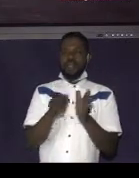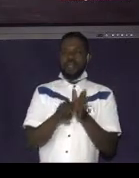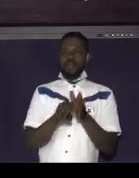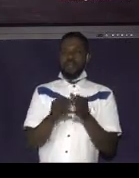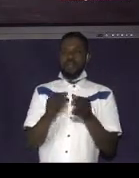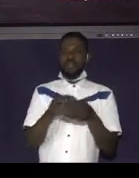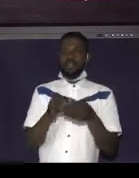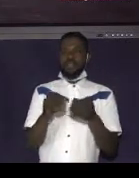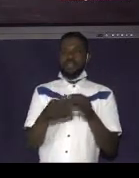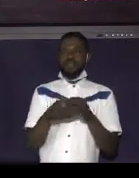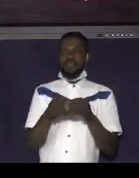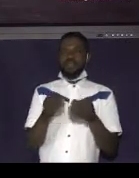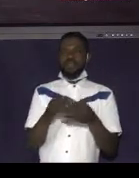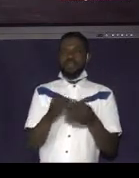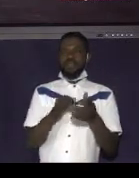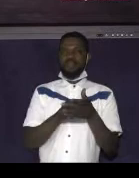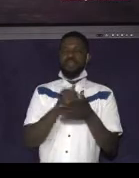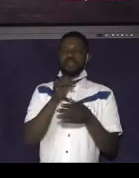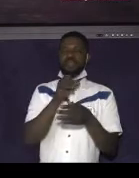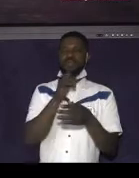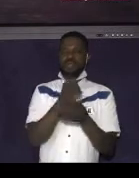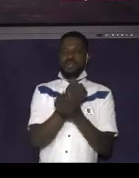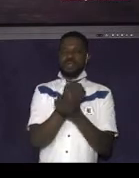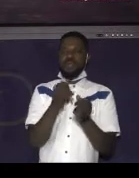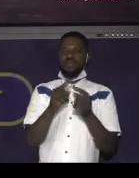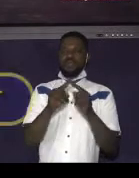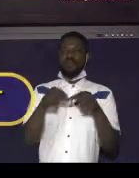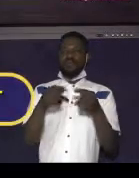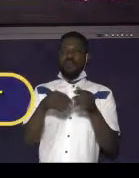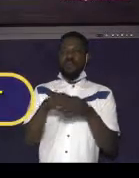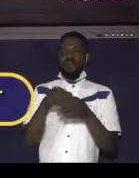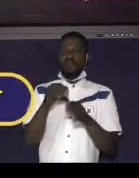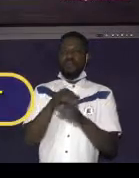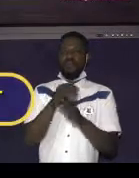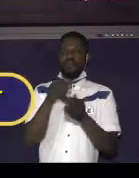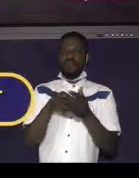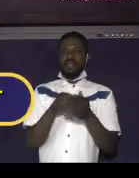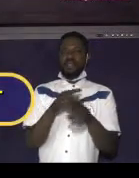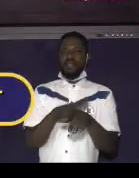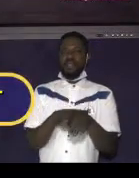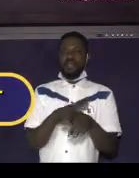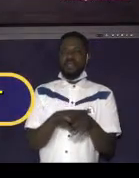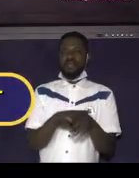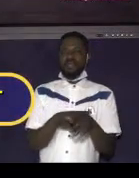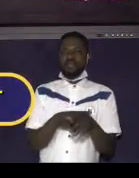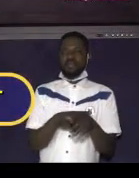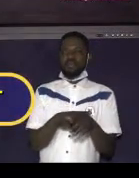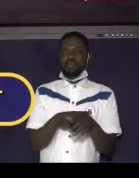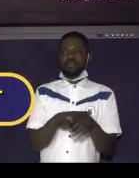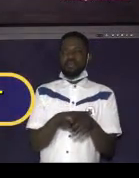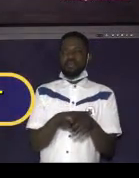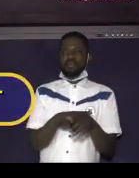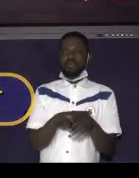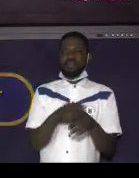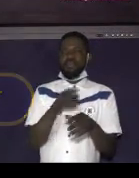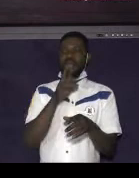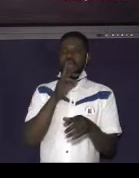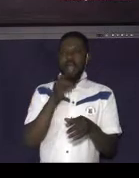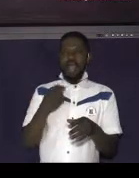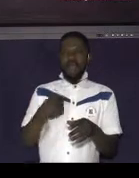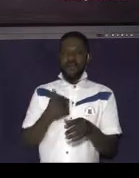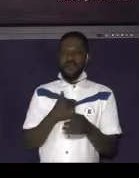statement. It is not safe to go out at this time. That is a negative statement. Are we